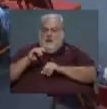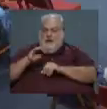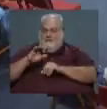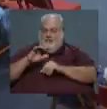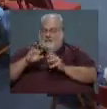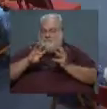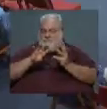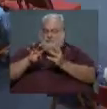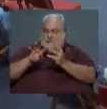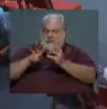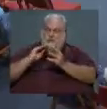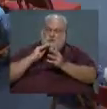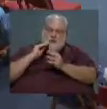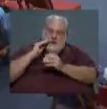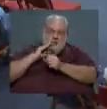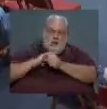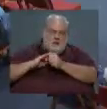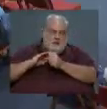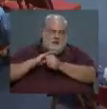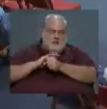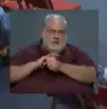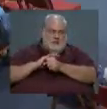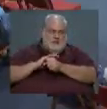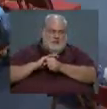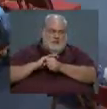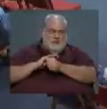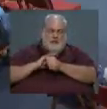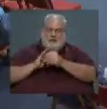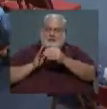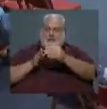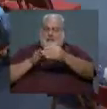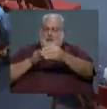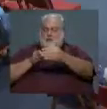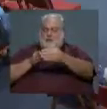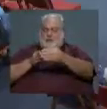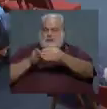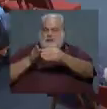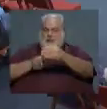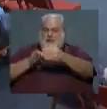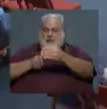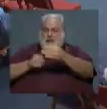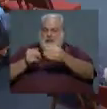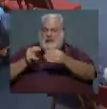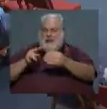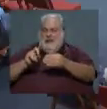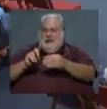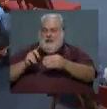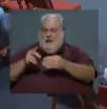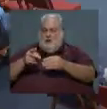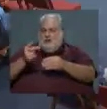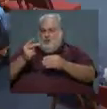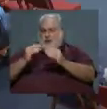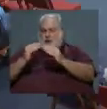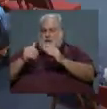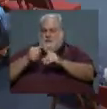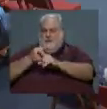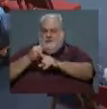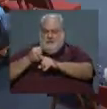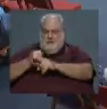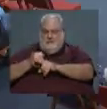apartments into a neighborhood. Well, it's right there at the very end of the street. So, I mean, there's maybe one, that maybe two houses that would be